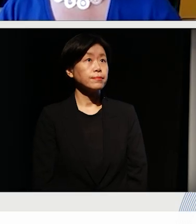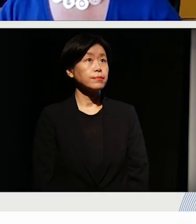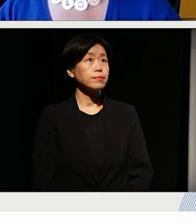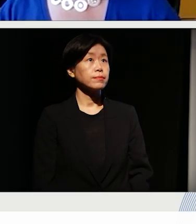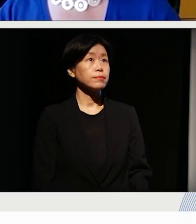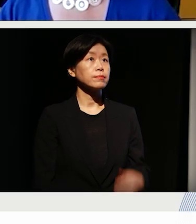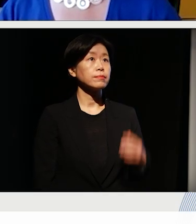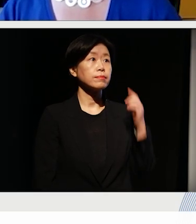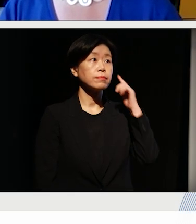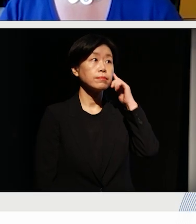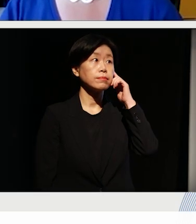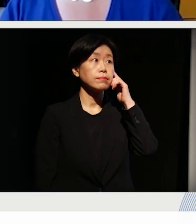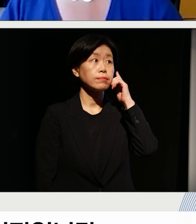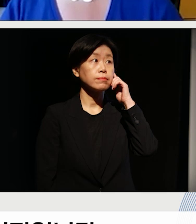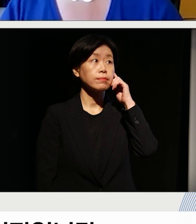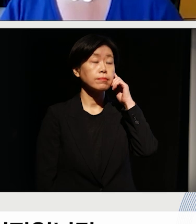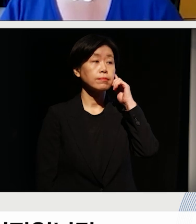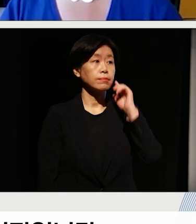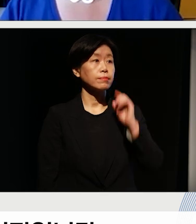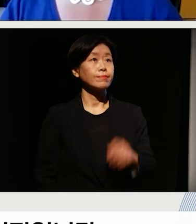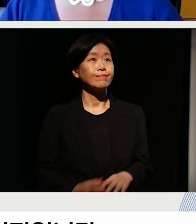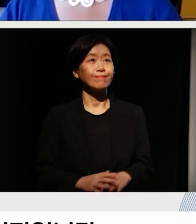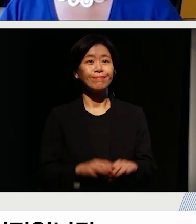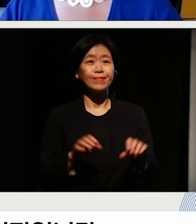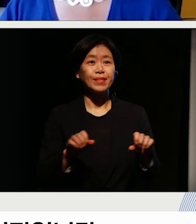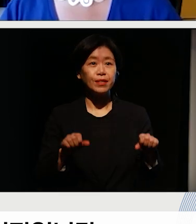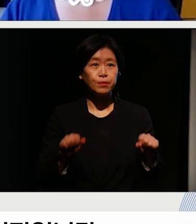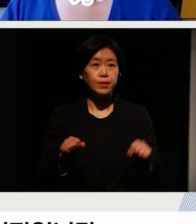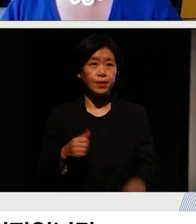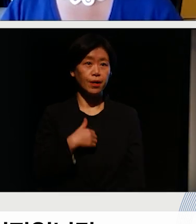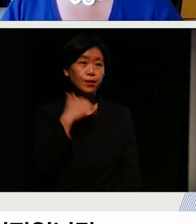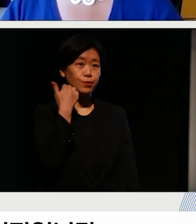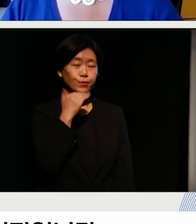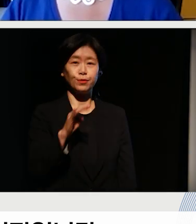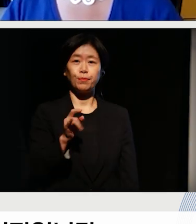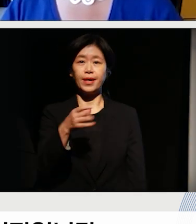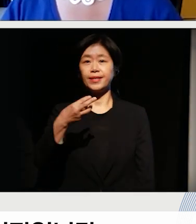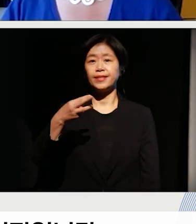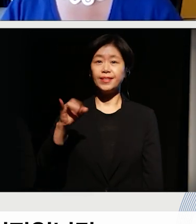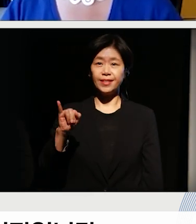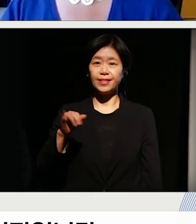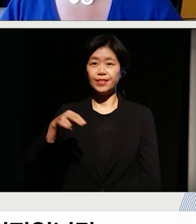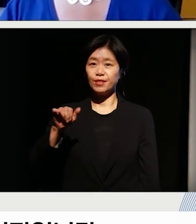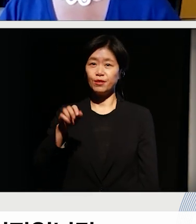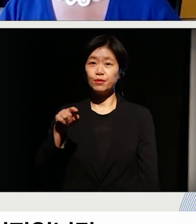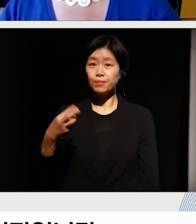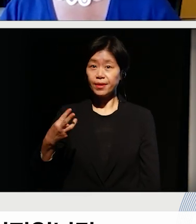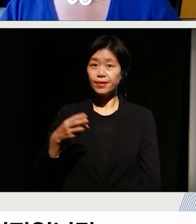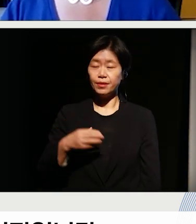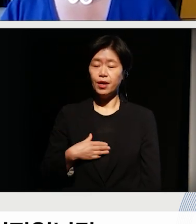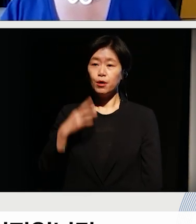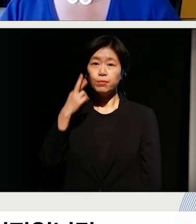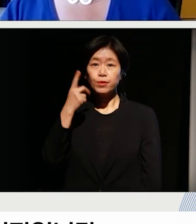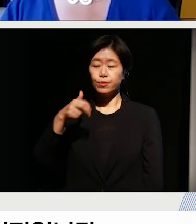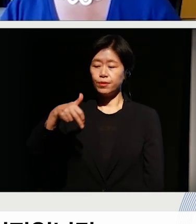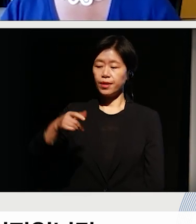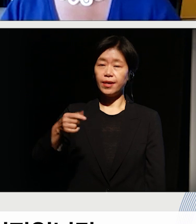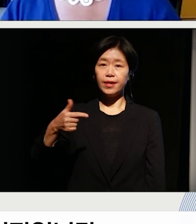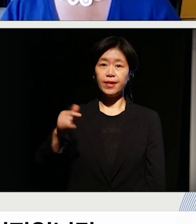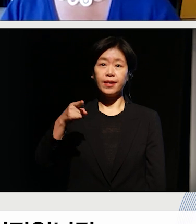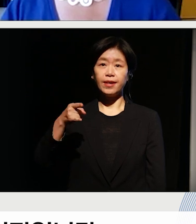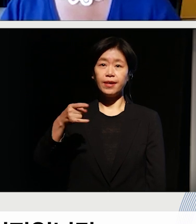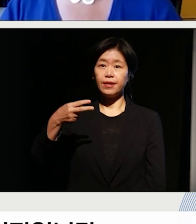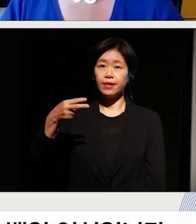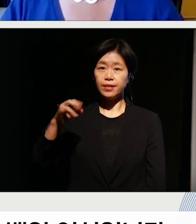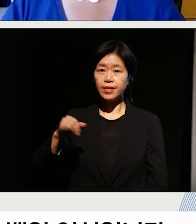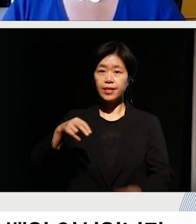Hello, my name is Betty Siegel, and I'm the Director of the Office of VSA and Accessibility at the John F. Kennedy Center for the Performing